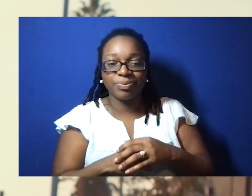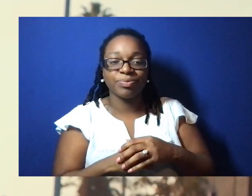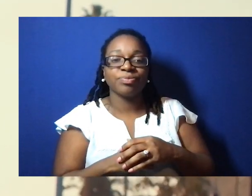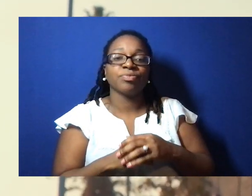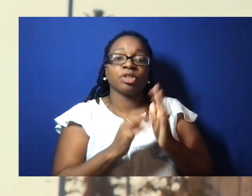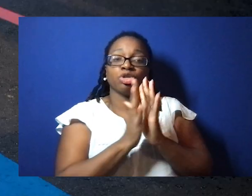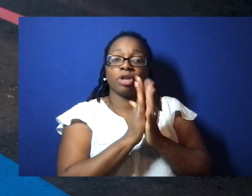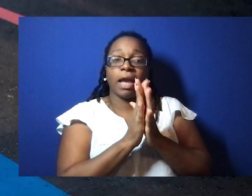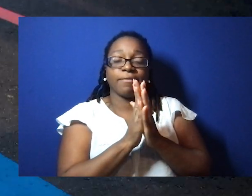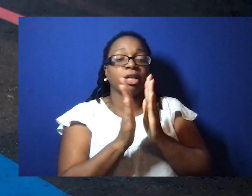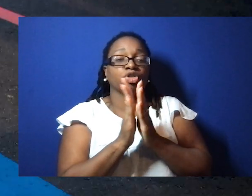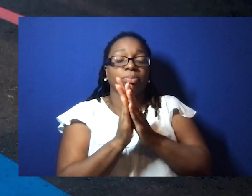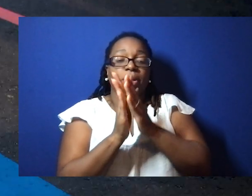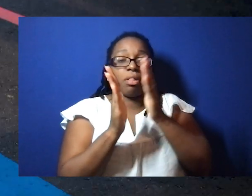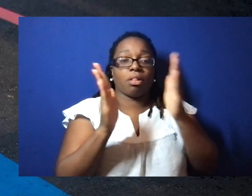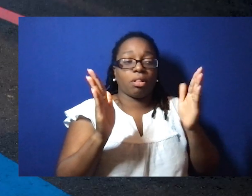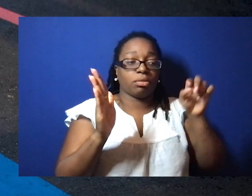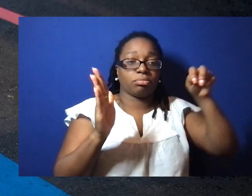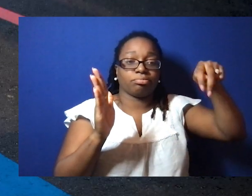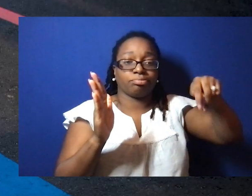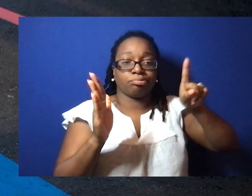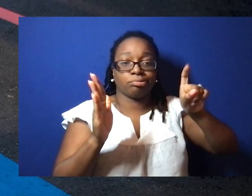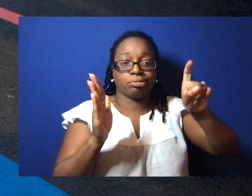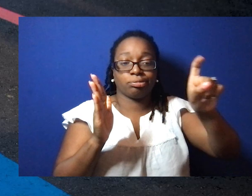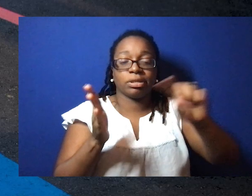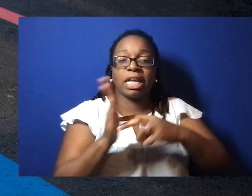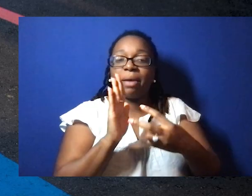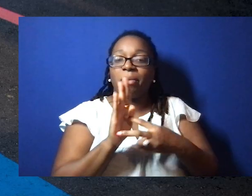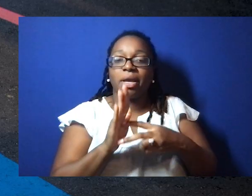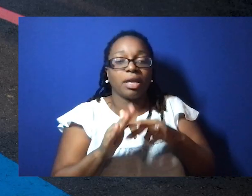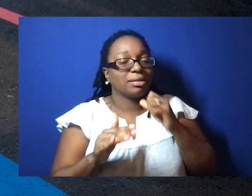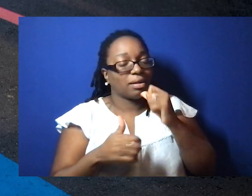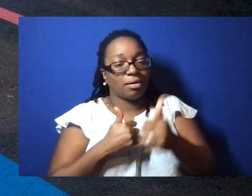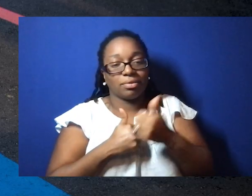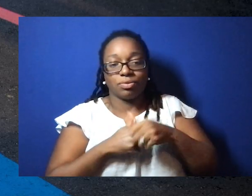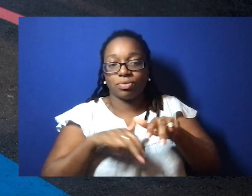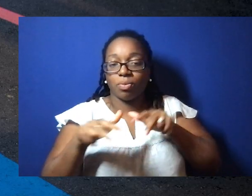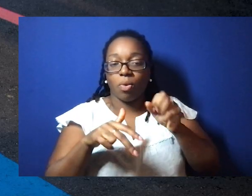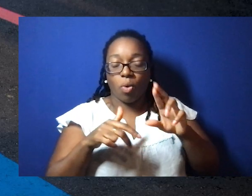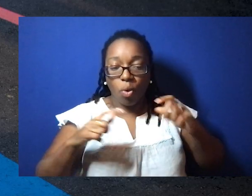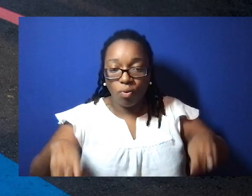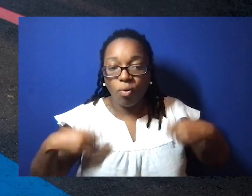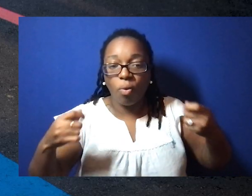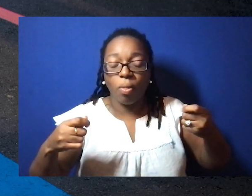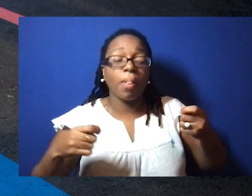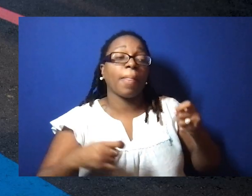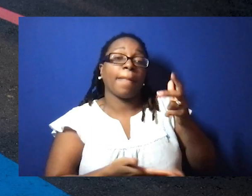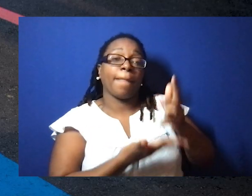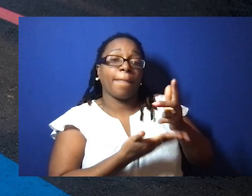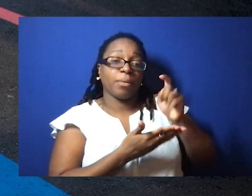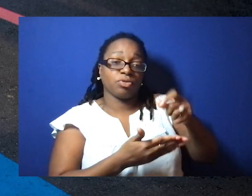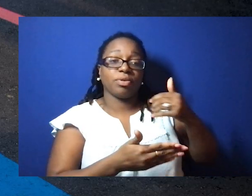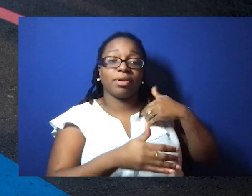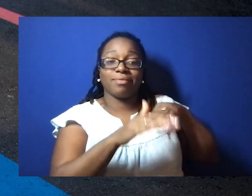Passing traffic should be far enough away that it is not dangerous to walk or roll along the sidewalk. The parking lot should